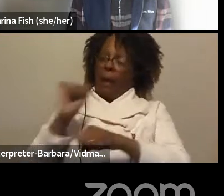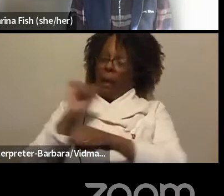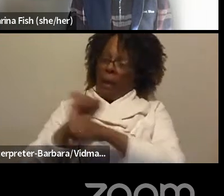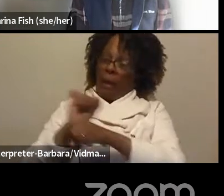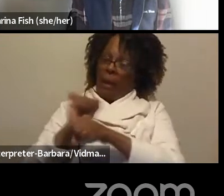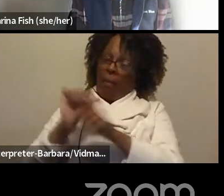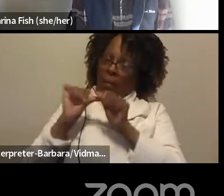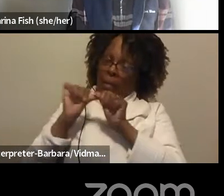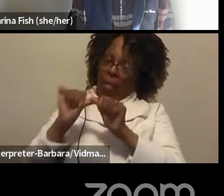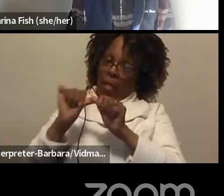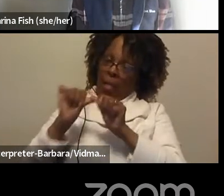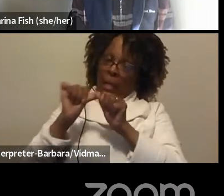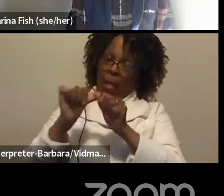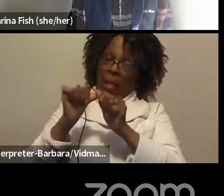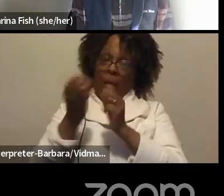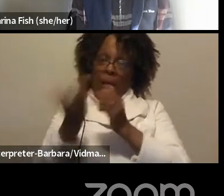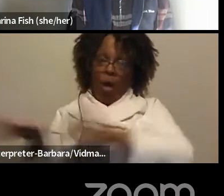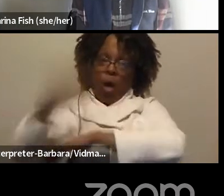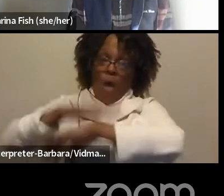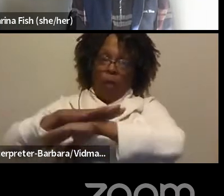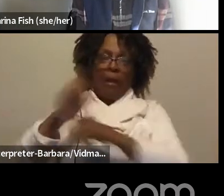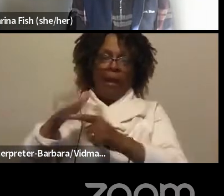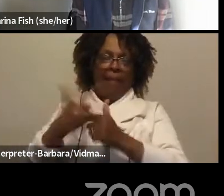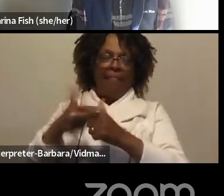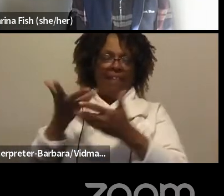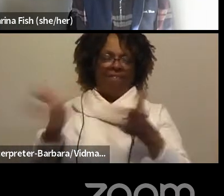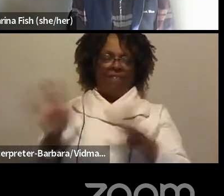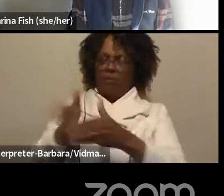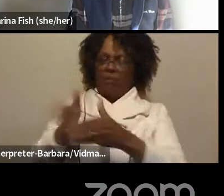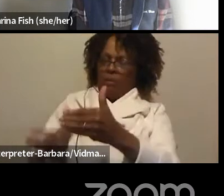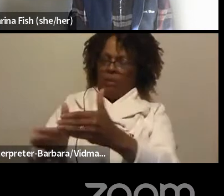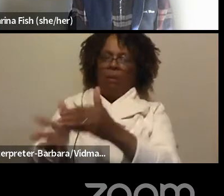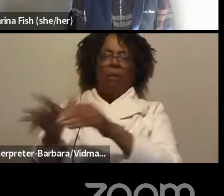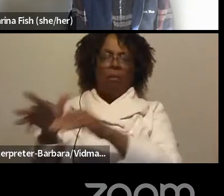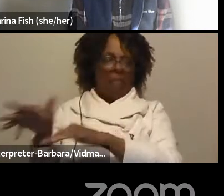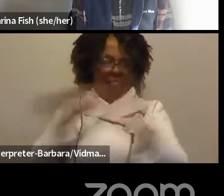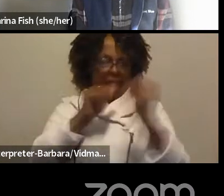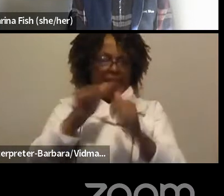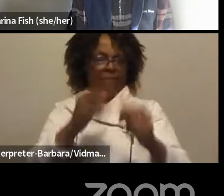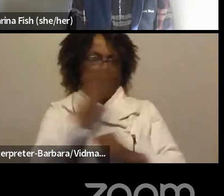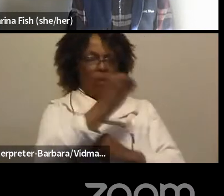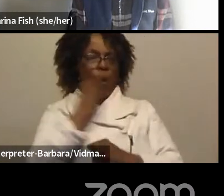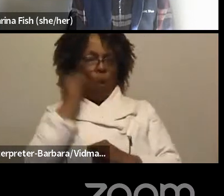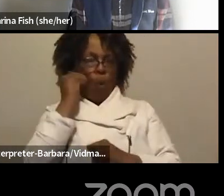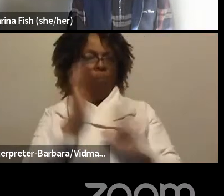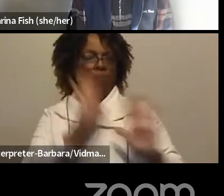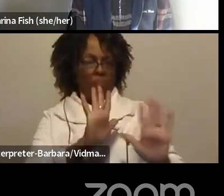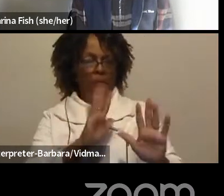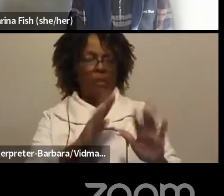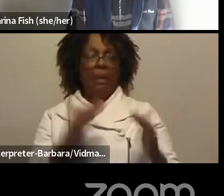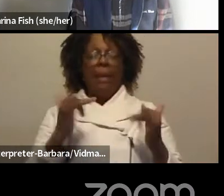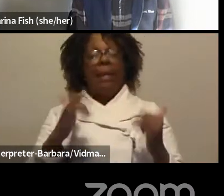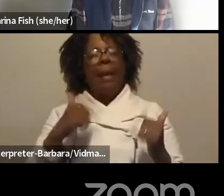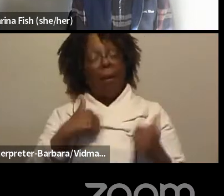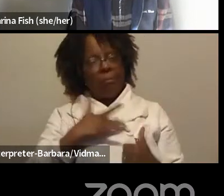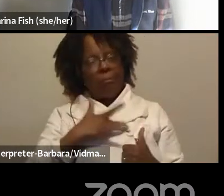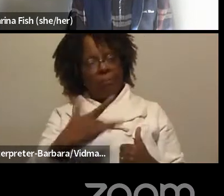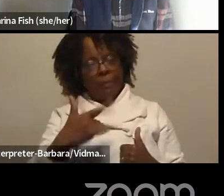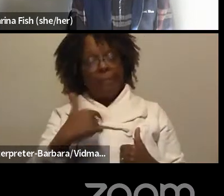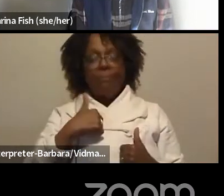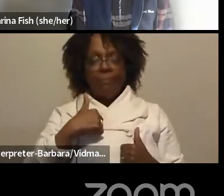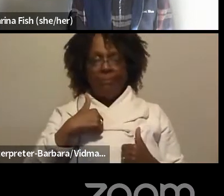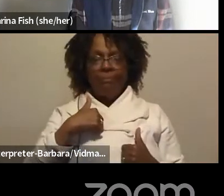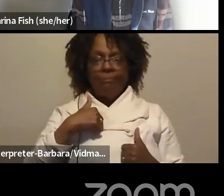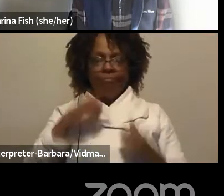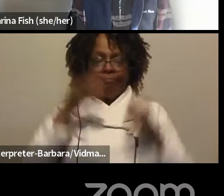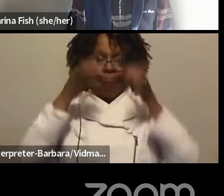So sometimes I would be here actually on campus until like 10 p.m. I'm a night owl. So like once the sun goes down,